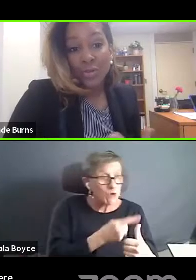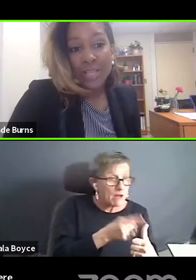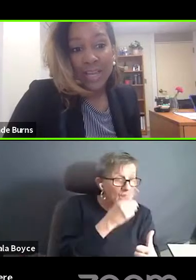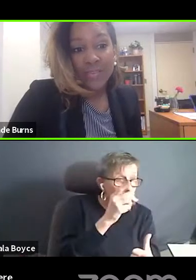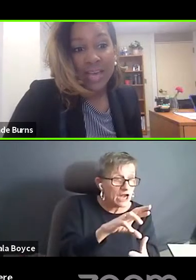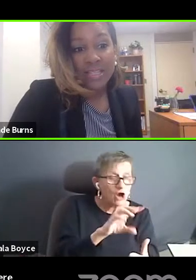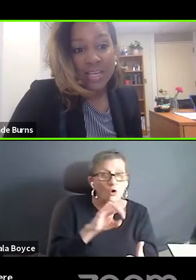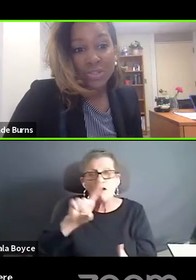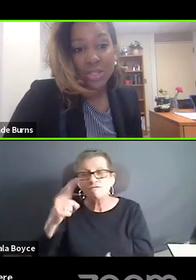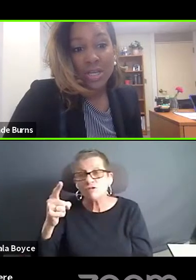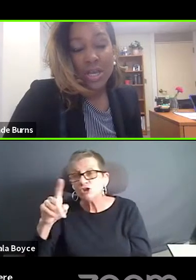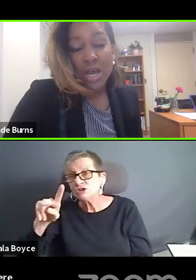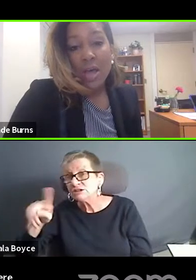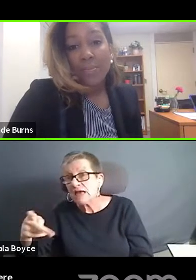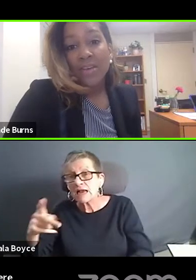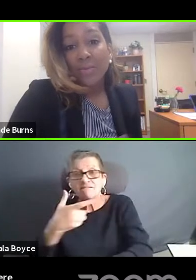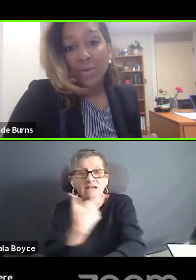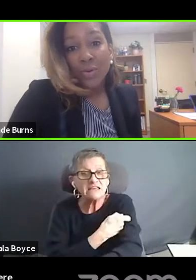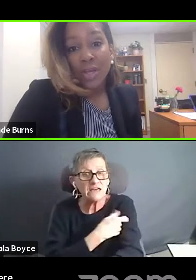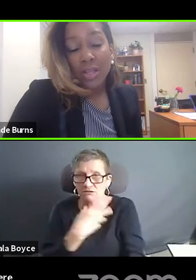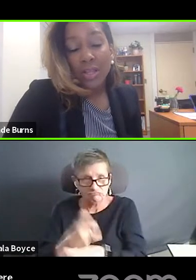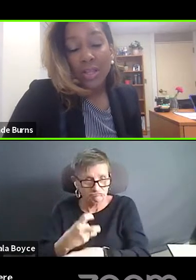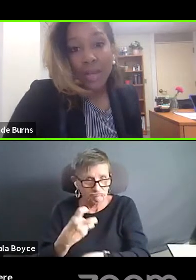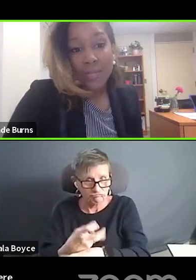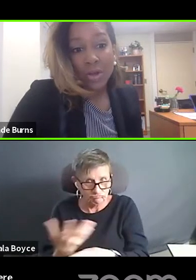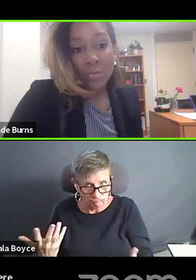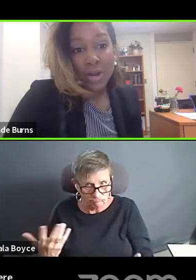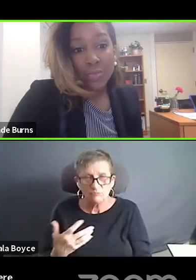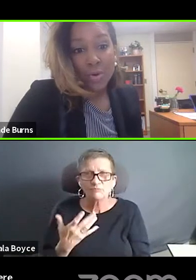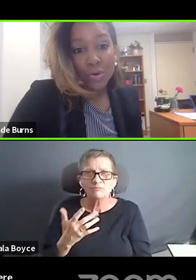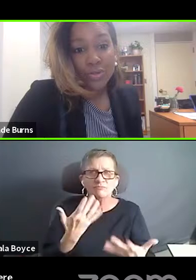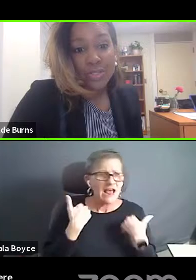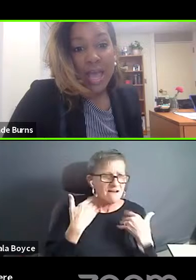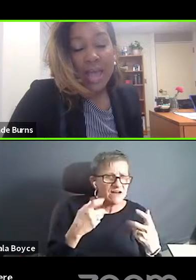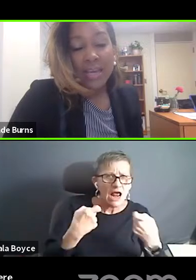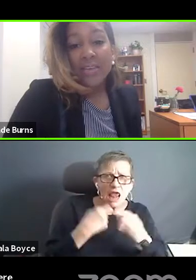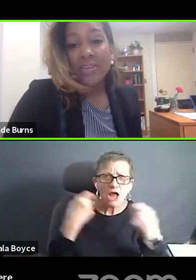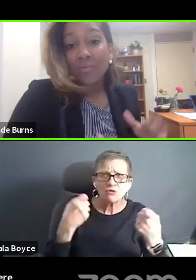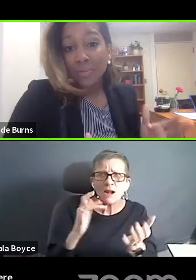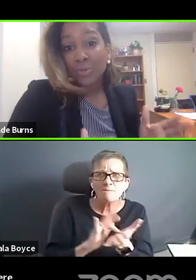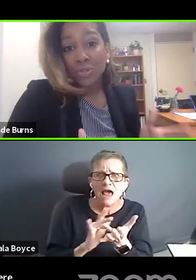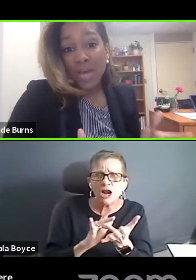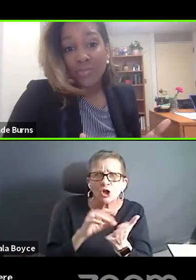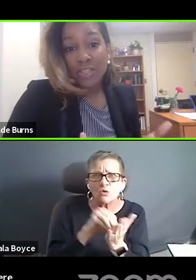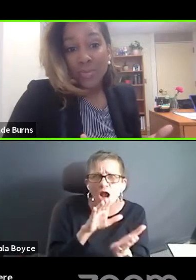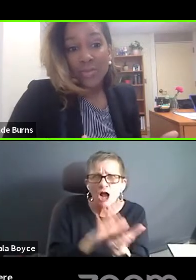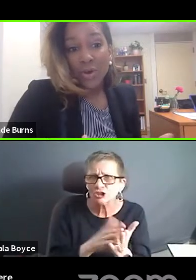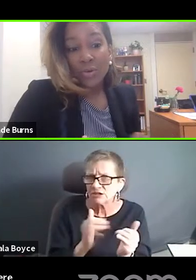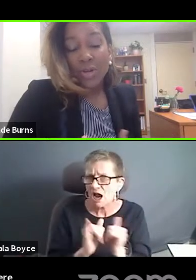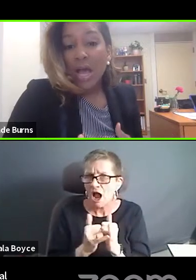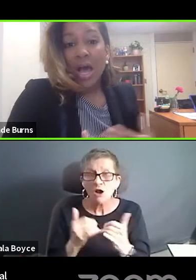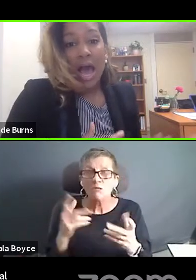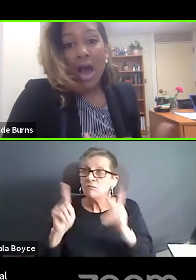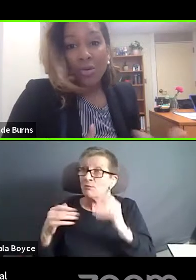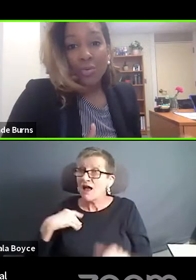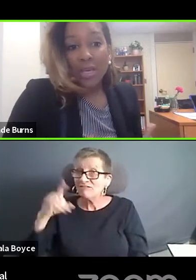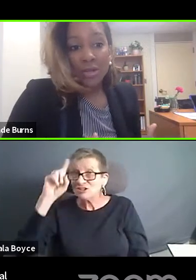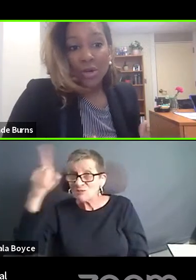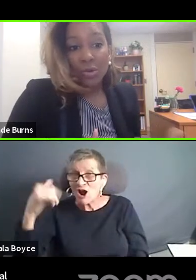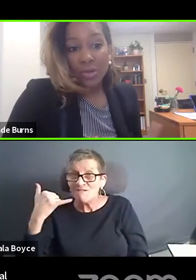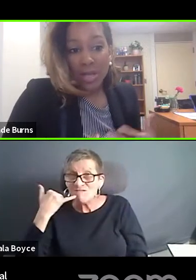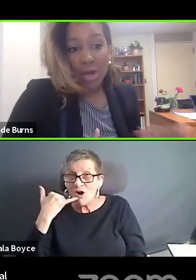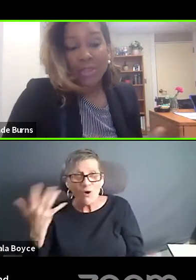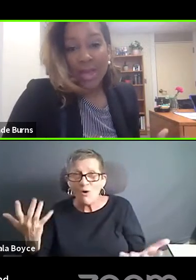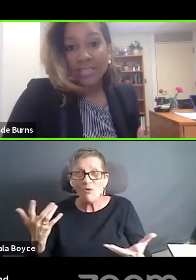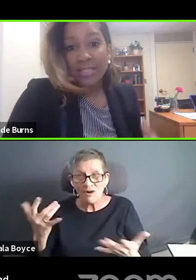your first or second vaccination, being familiar with electronic medical record portals. And even if people do have a smartphone, how are we,